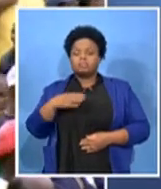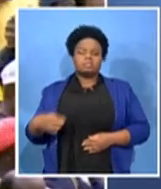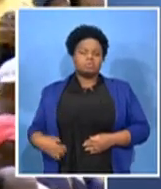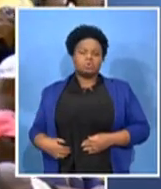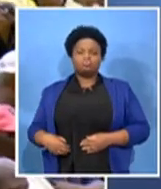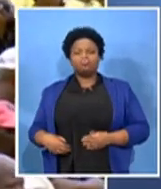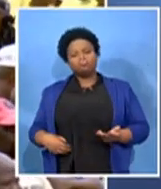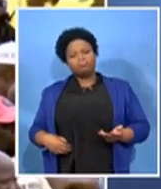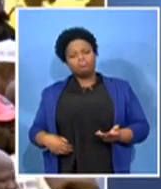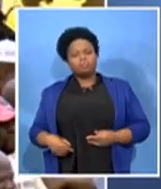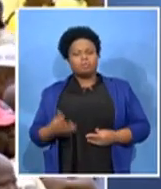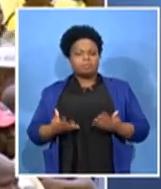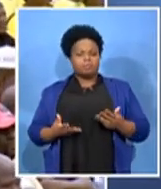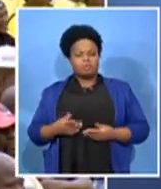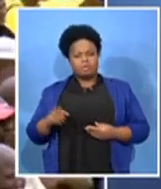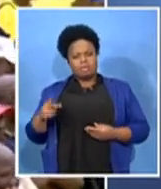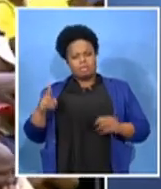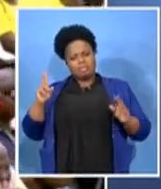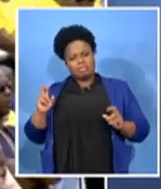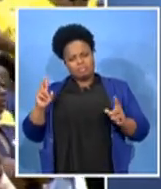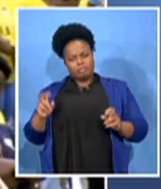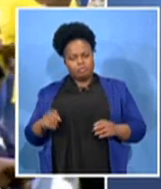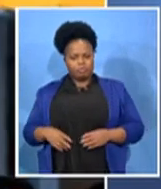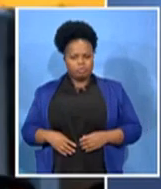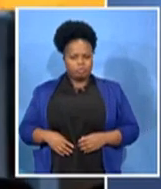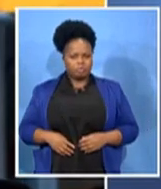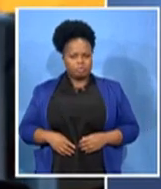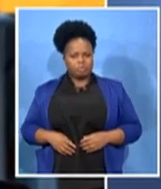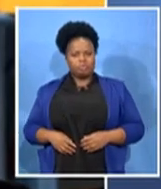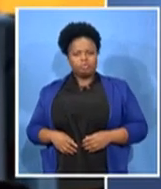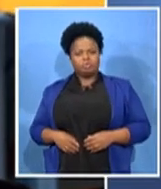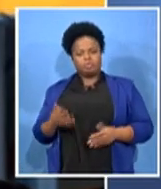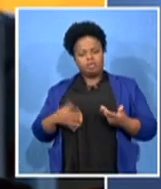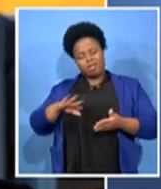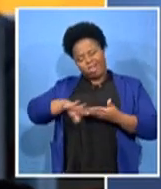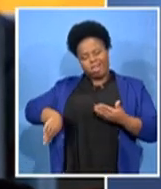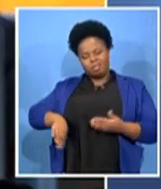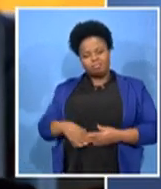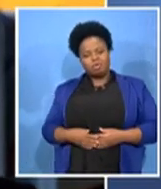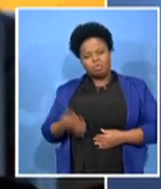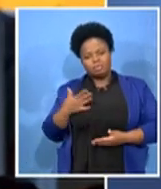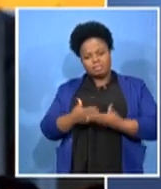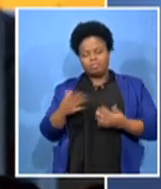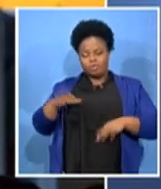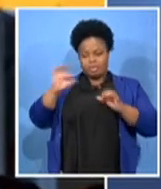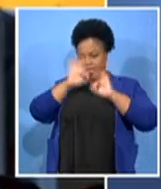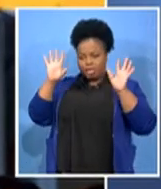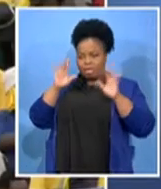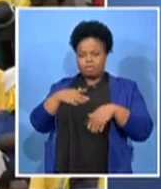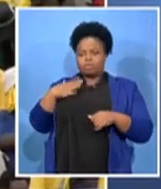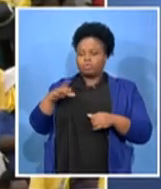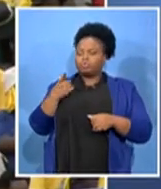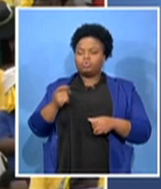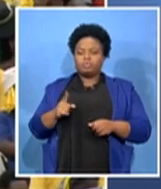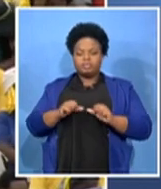issues, or perhaps not clear on what they want to do around certain issues, people